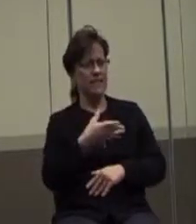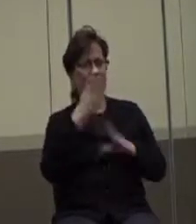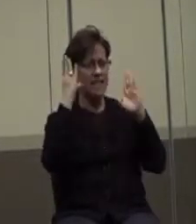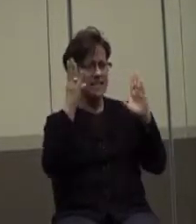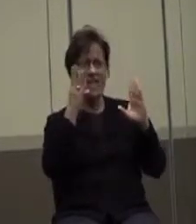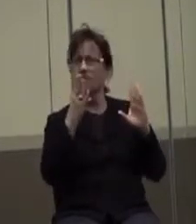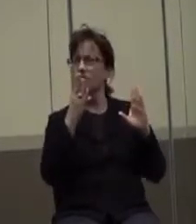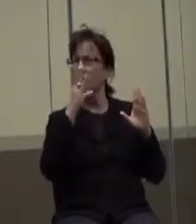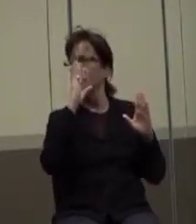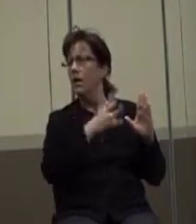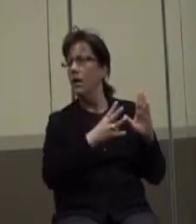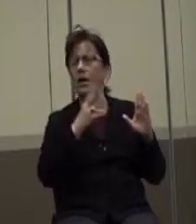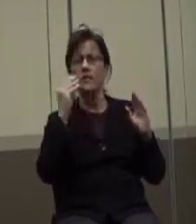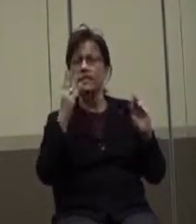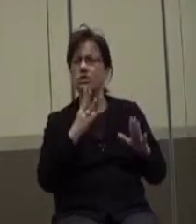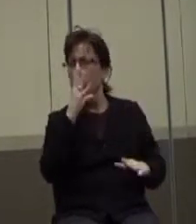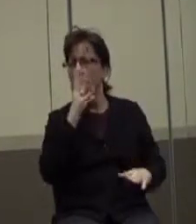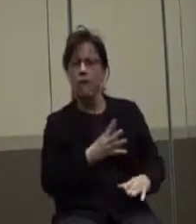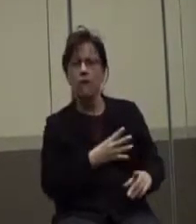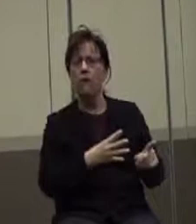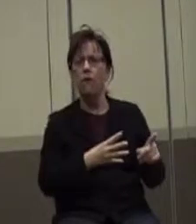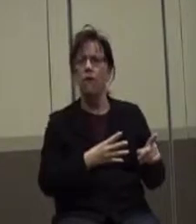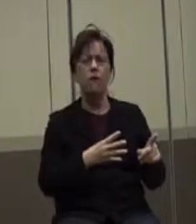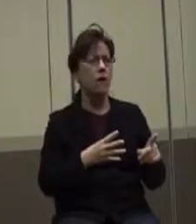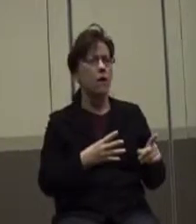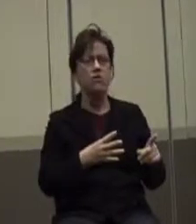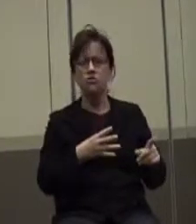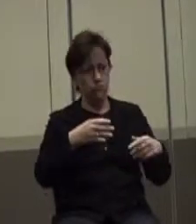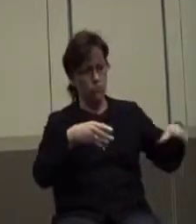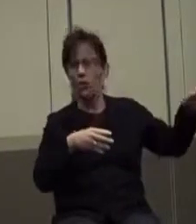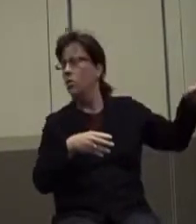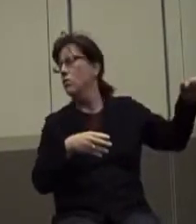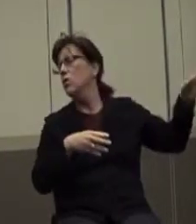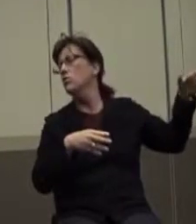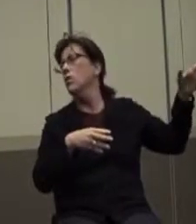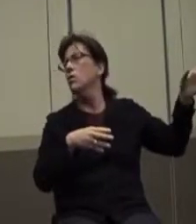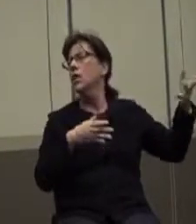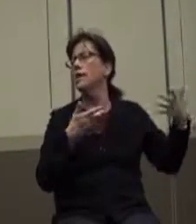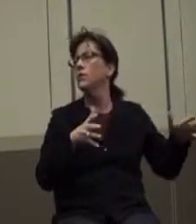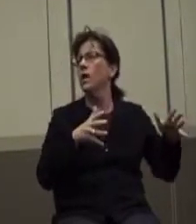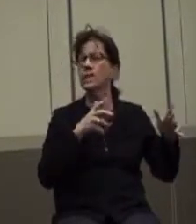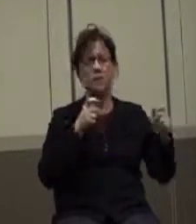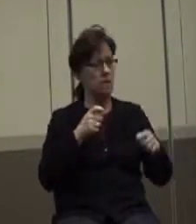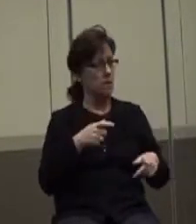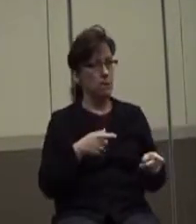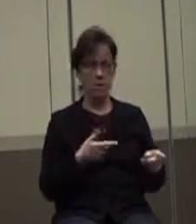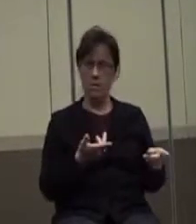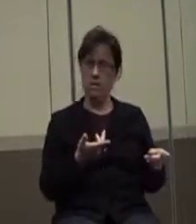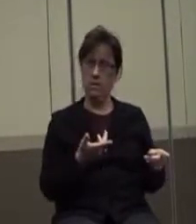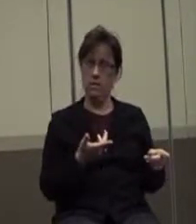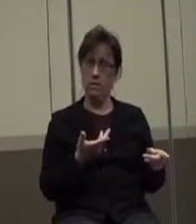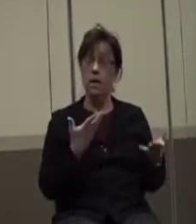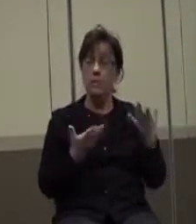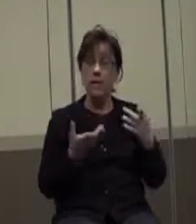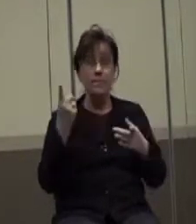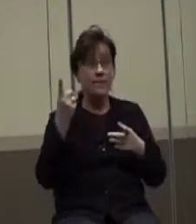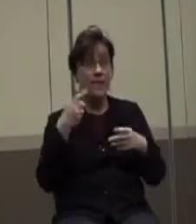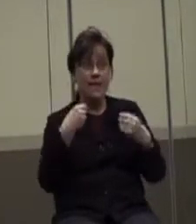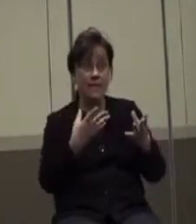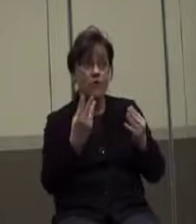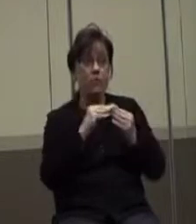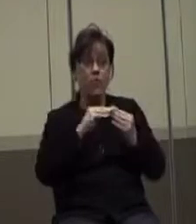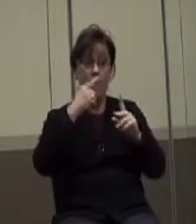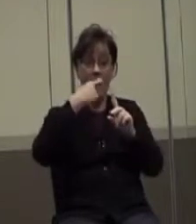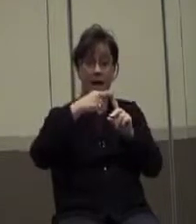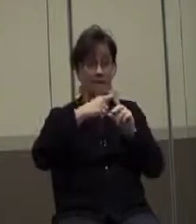attention. I mean, even negative. She wasn't, it's just go, leave. They don't want to deal with it. So we thought, well, maybe if she had more positive